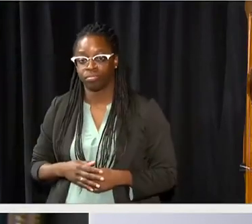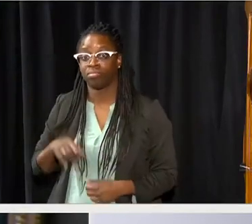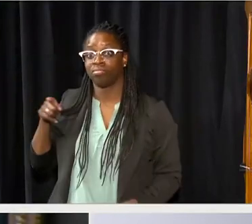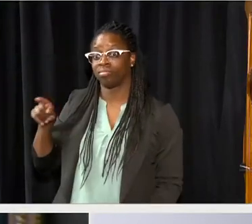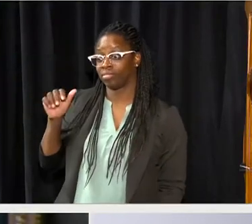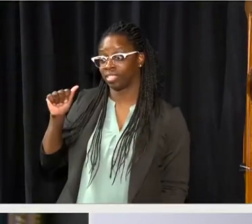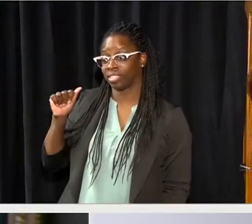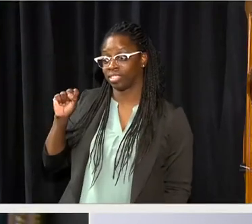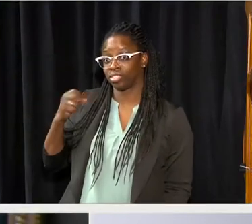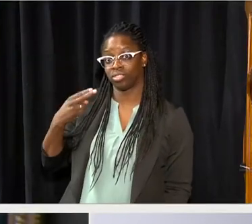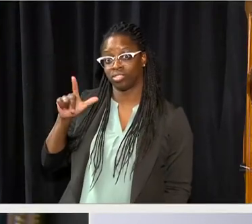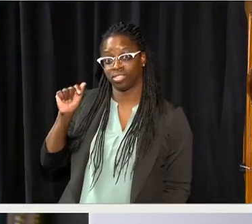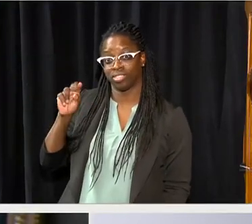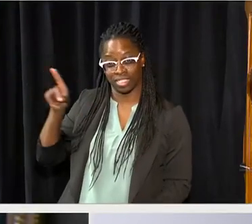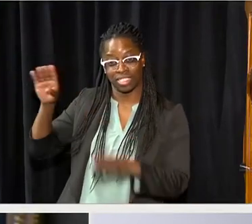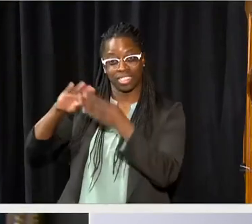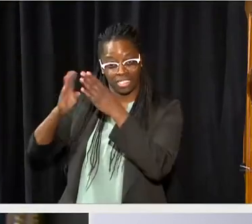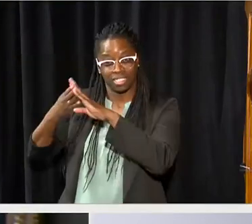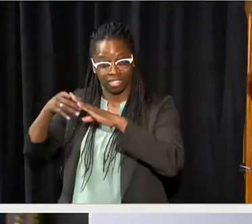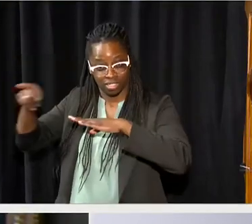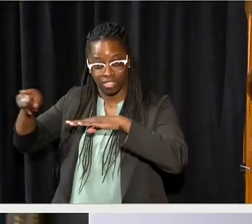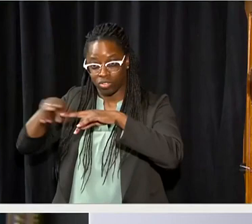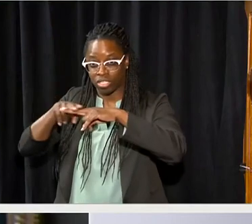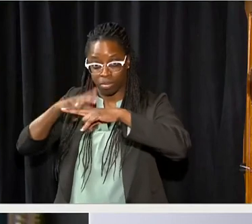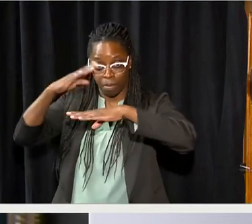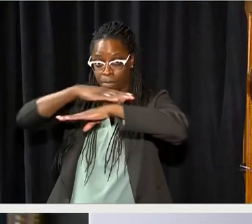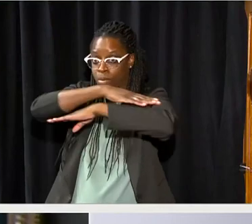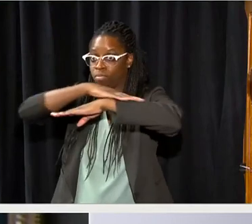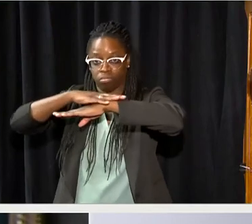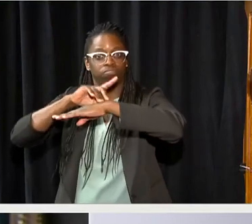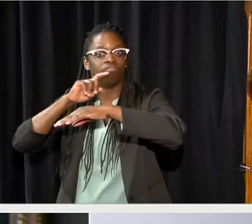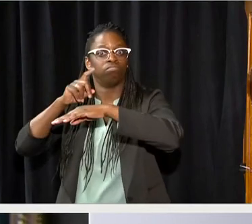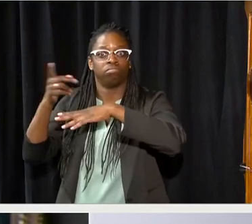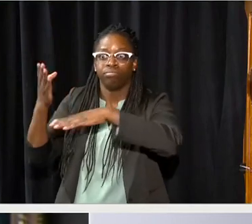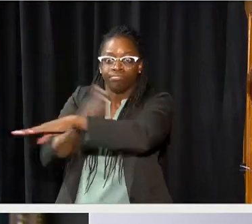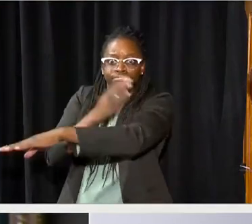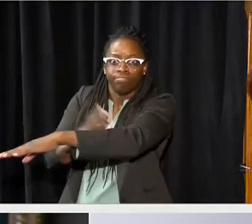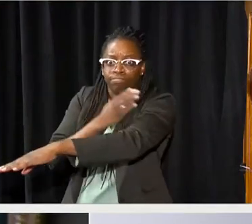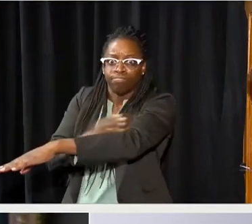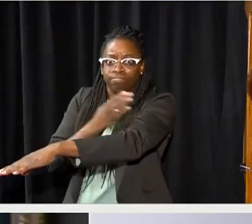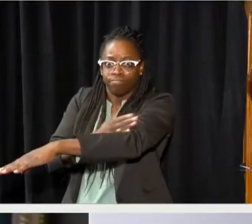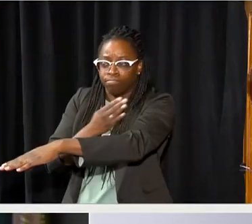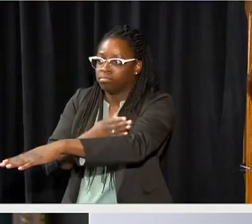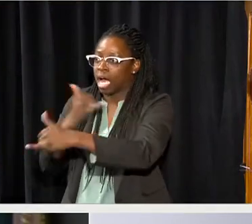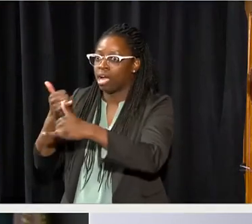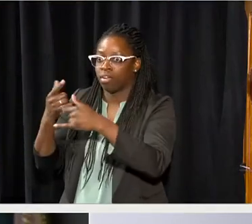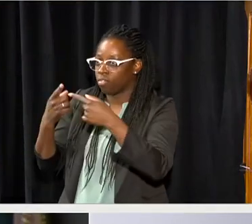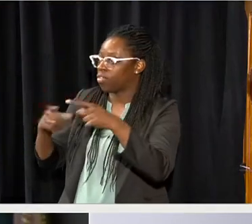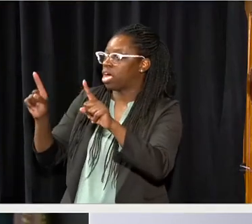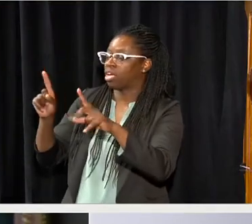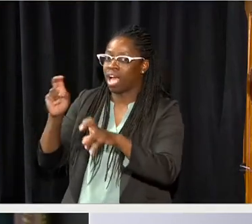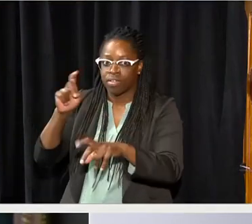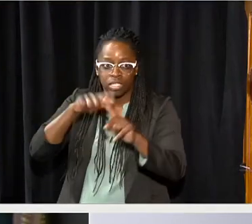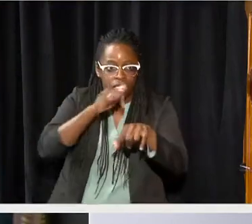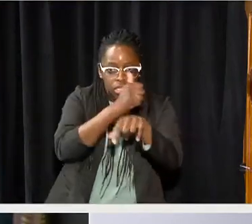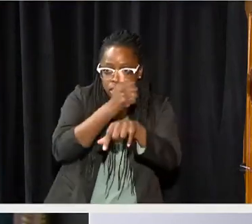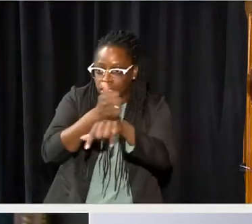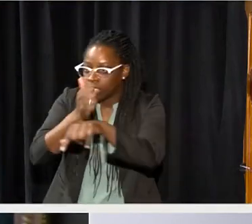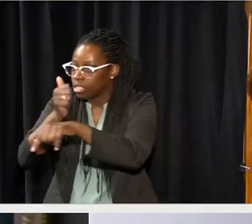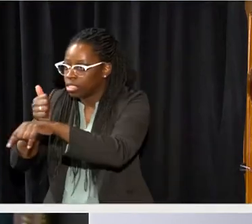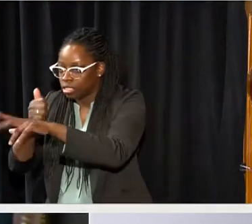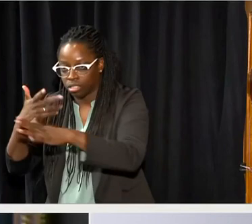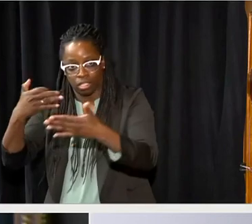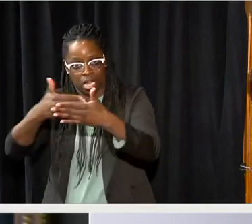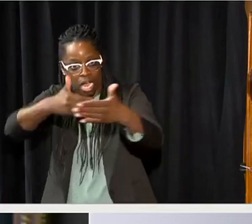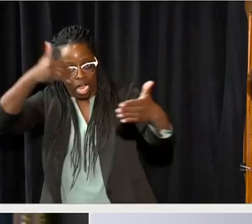in Lynn and Ashland, we opened those platforms ahead of schedule. Look, I know we've got a long way